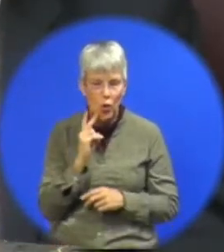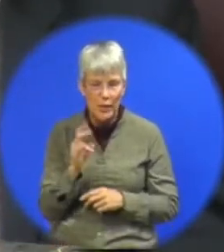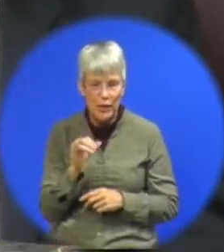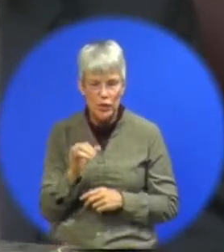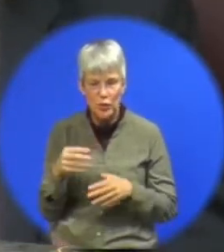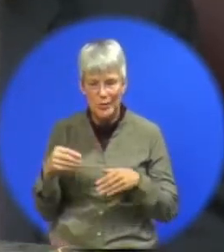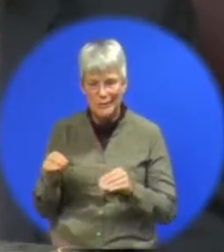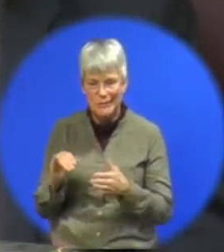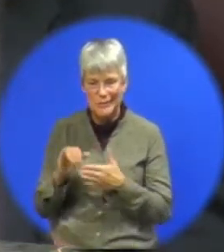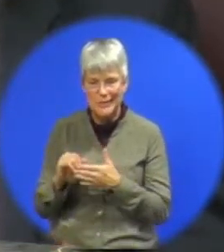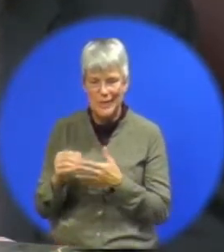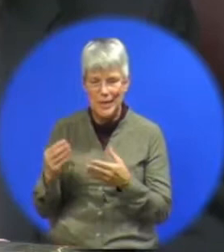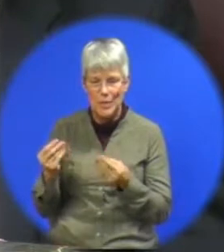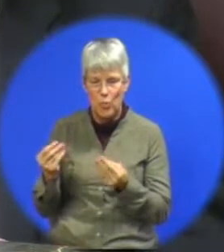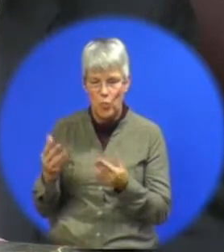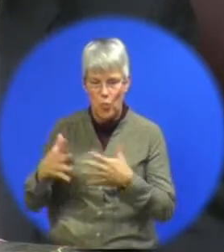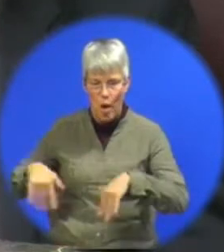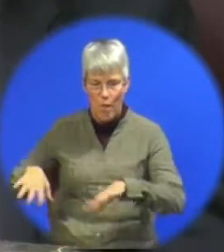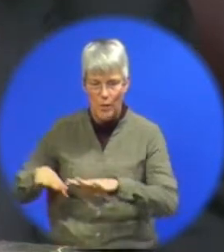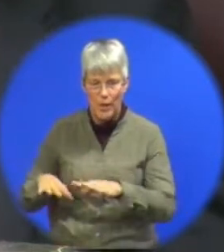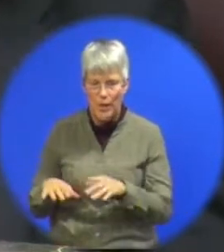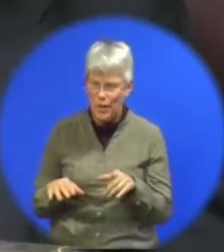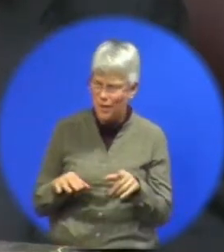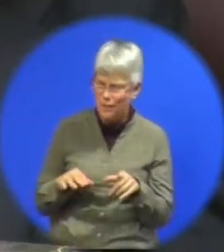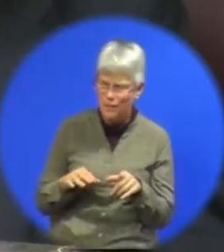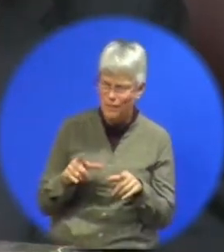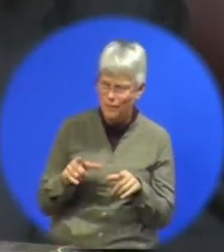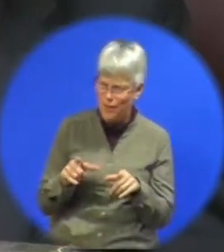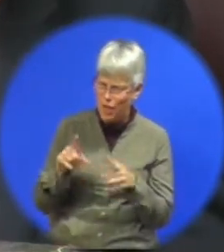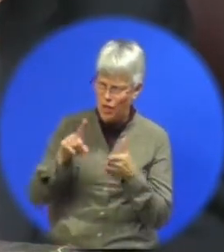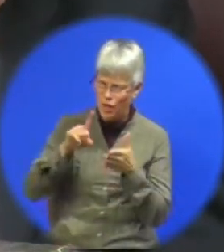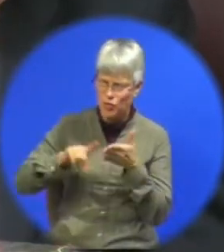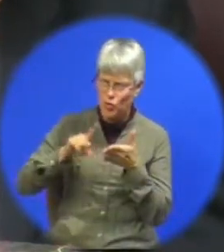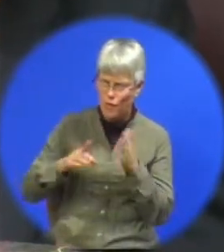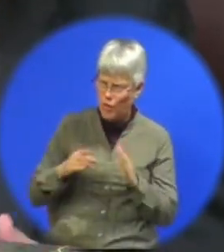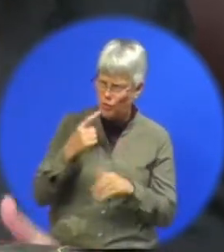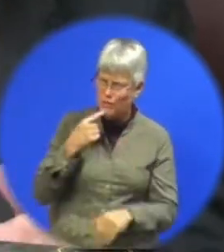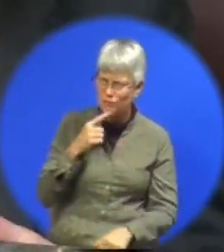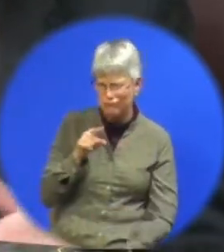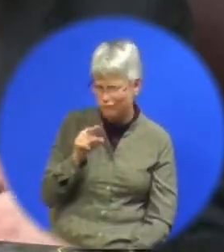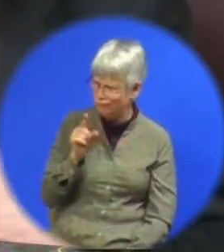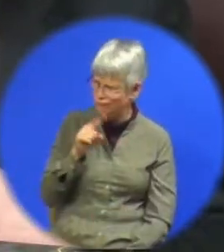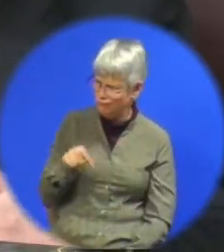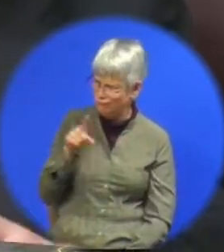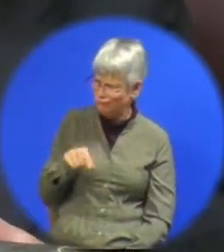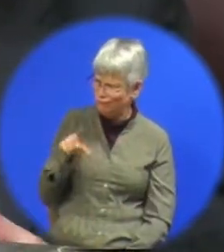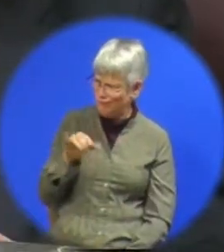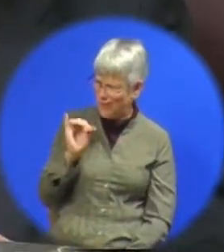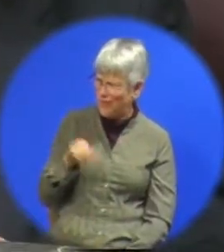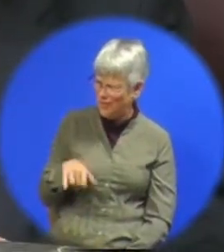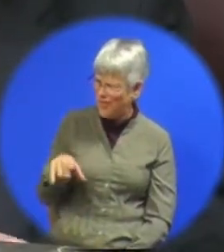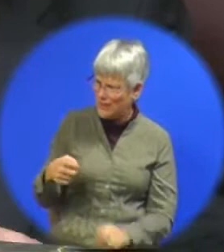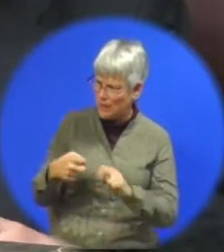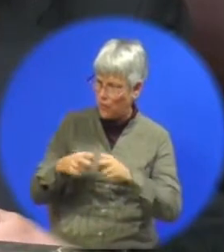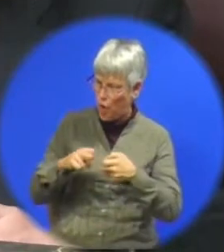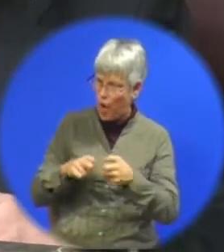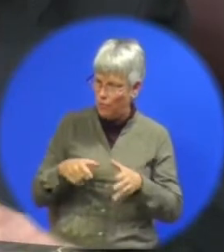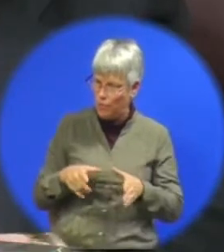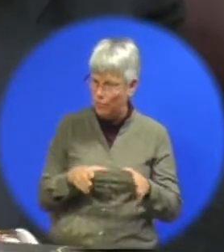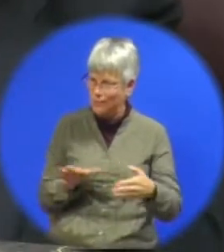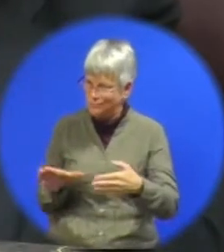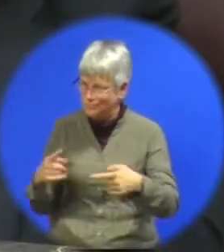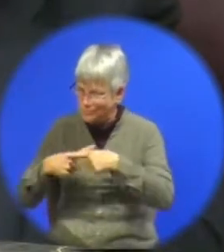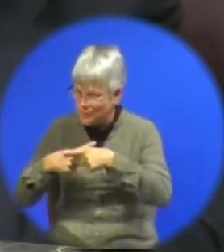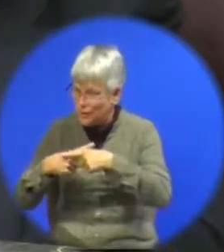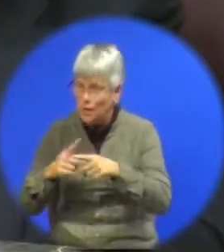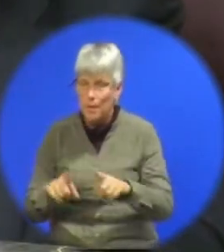the surveyors and the title searchers said, there's a problem here. And frankly, from the city's point of view,